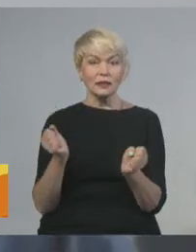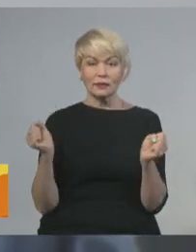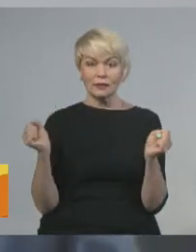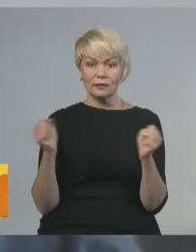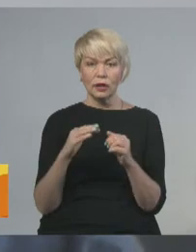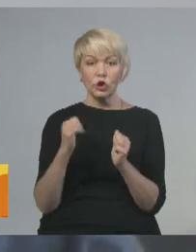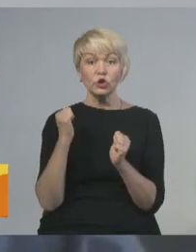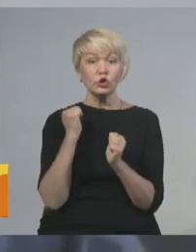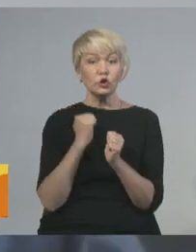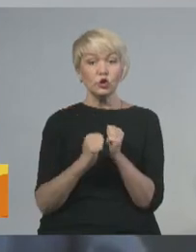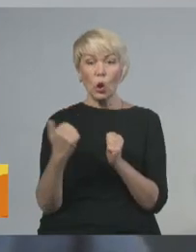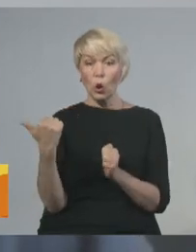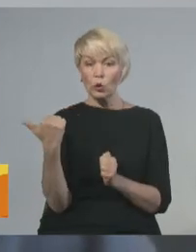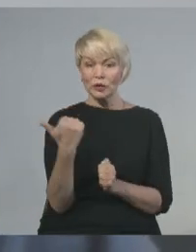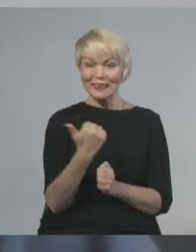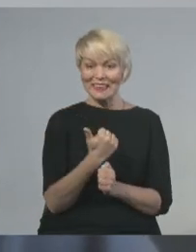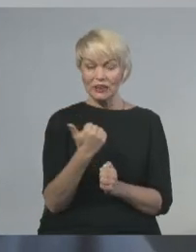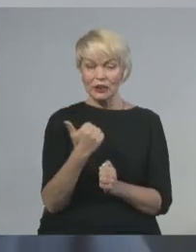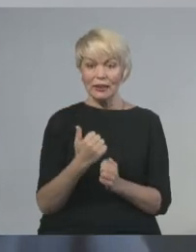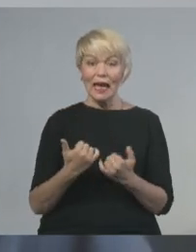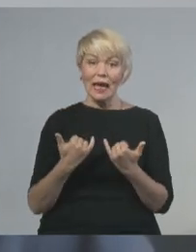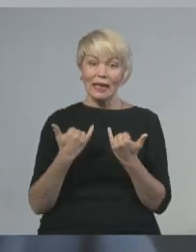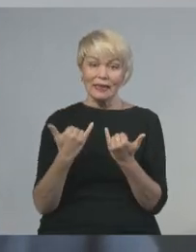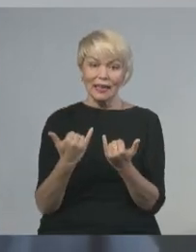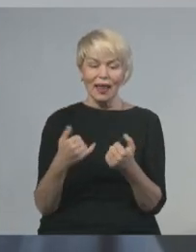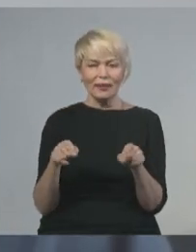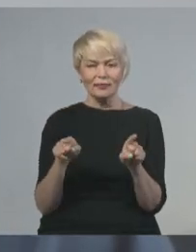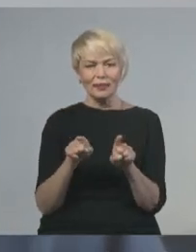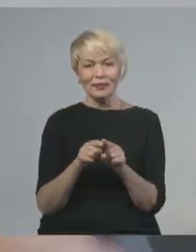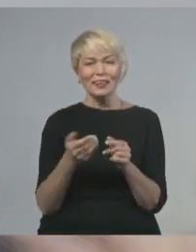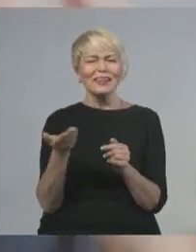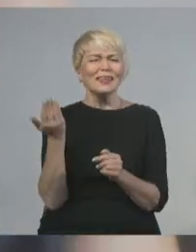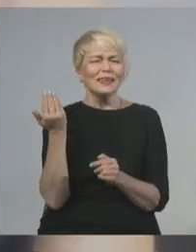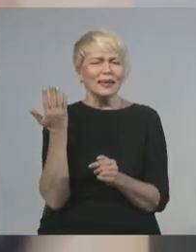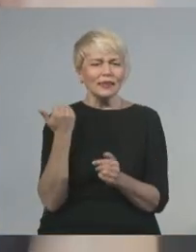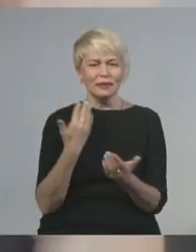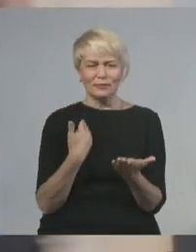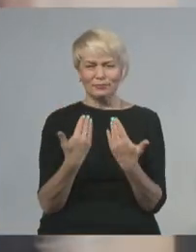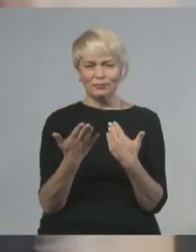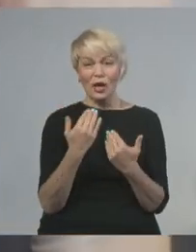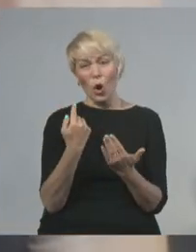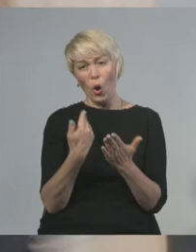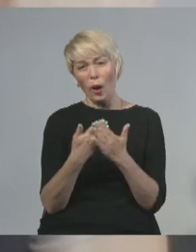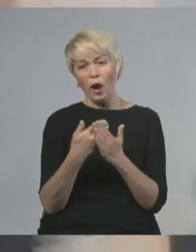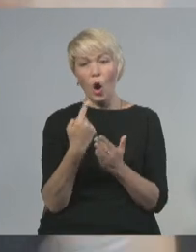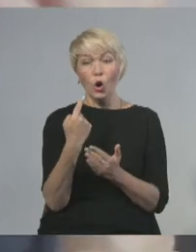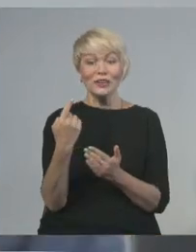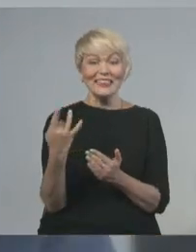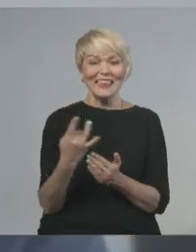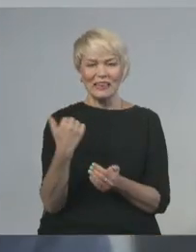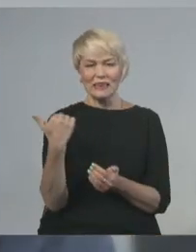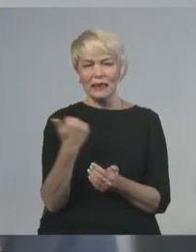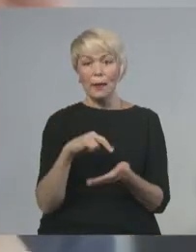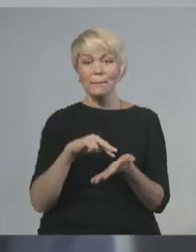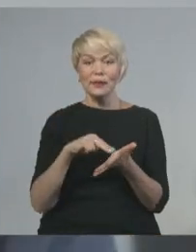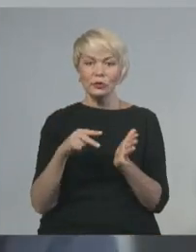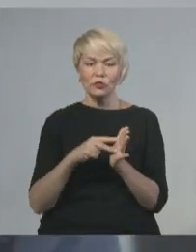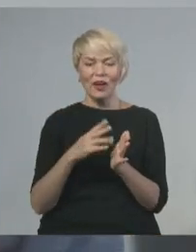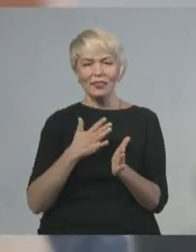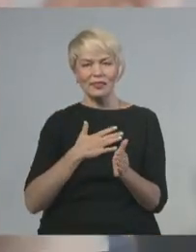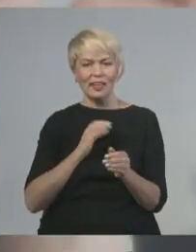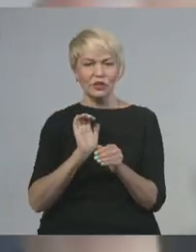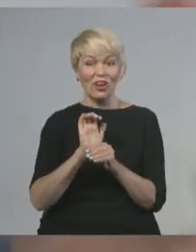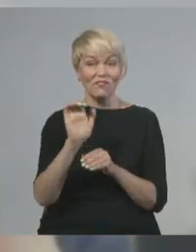day is less of a problem obviously we were in in permanent touch uh resume and